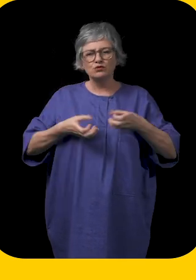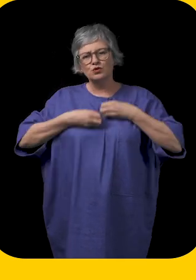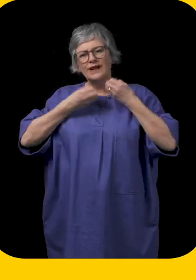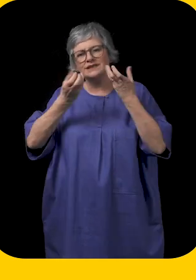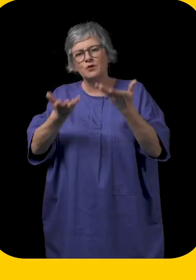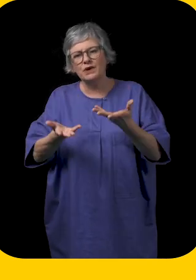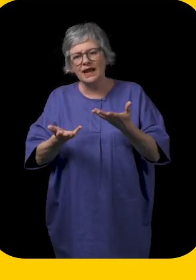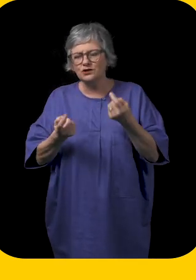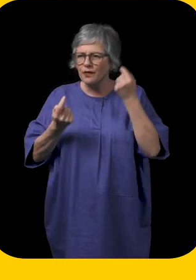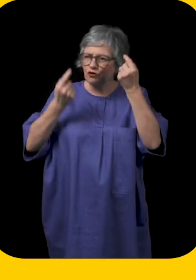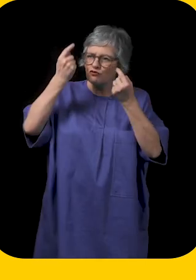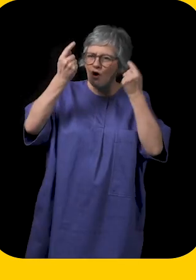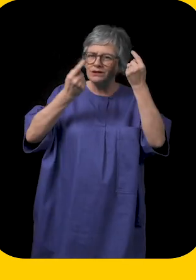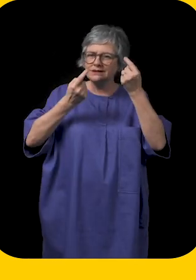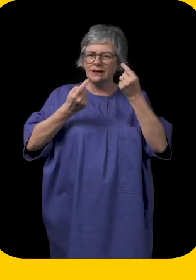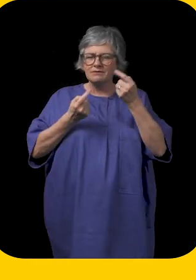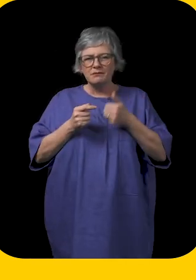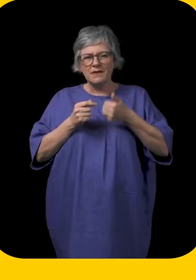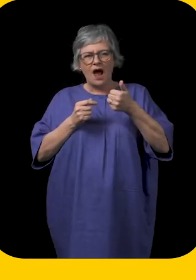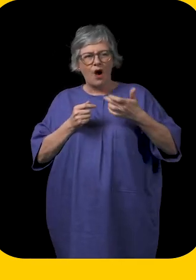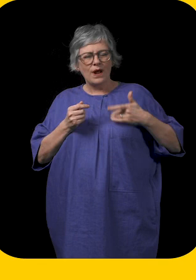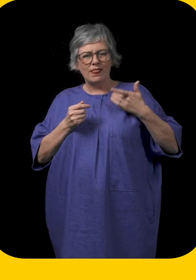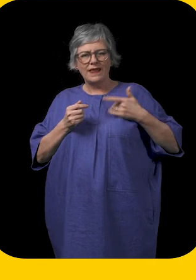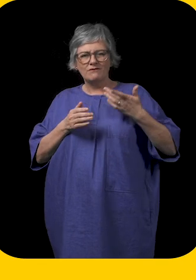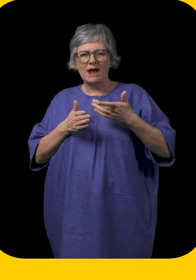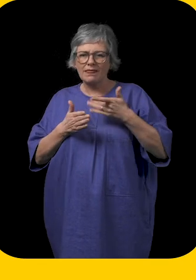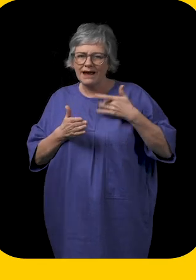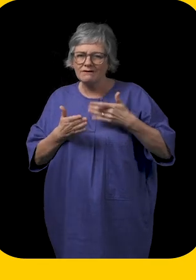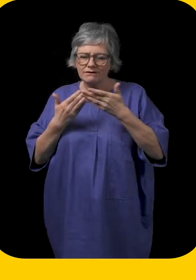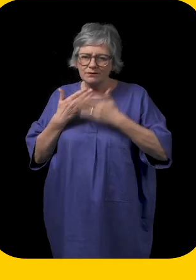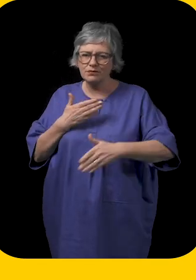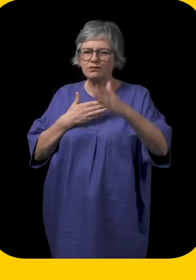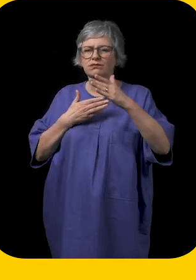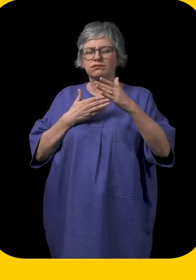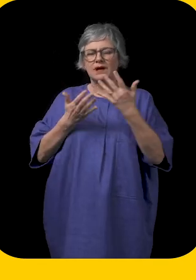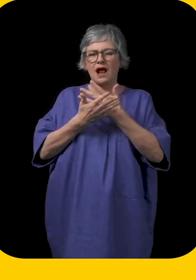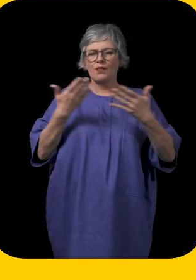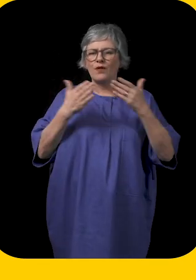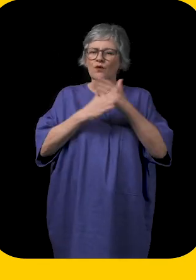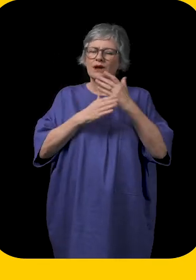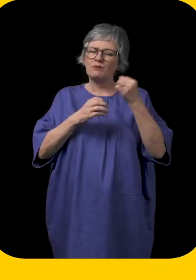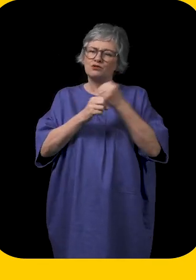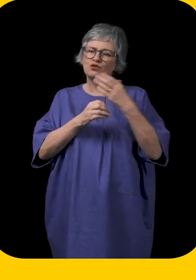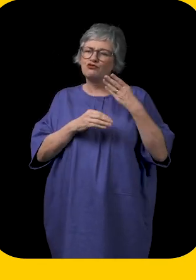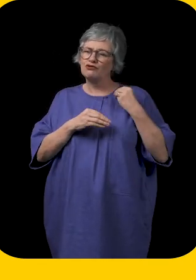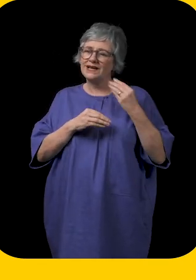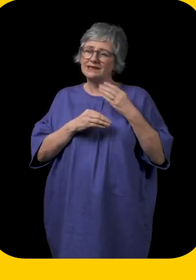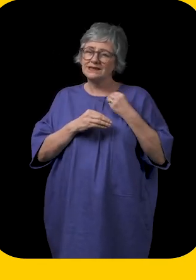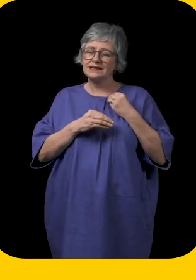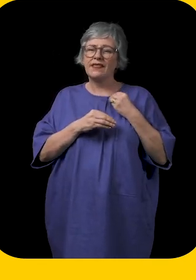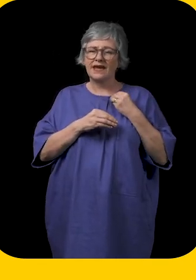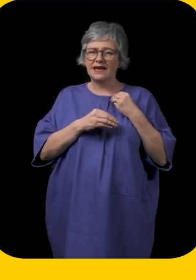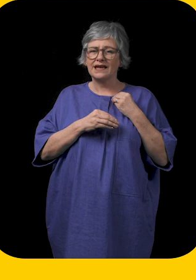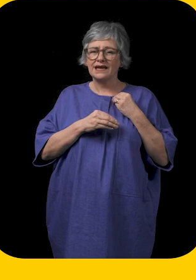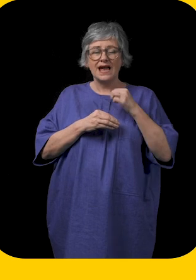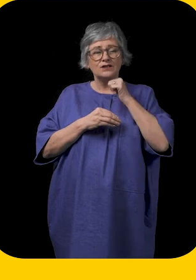on the other side of being able to express the curiosities of how I live my life. And, you know, a lot of the work that I've been doing